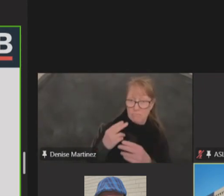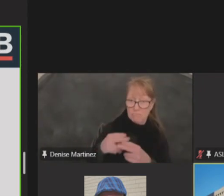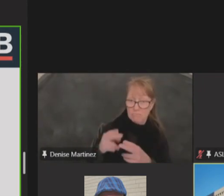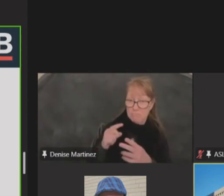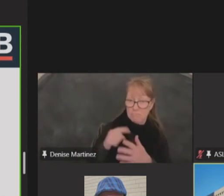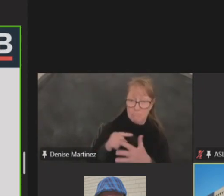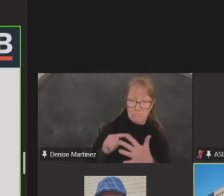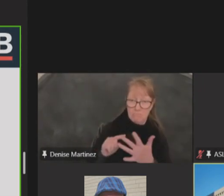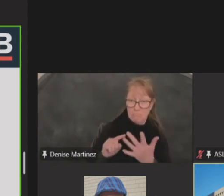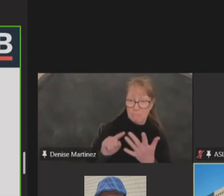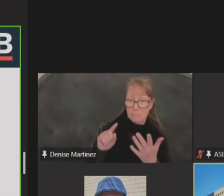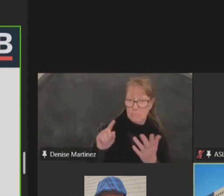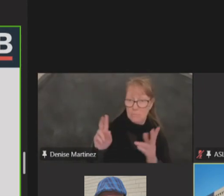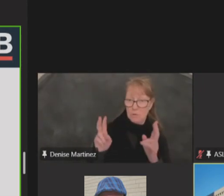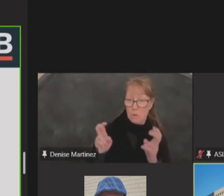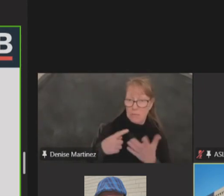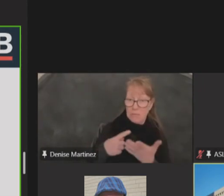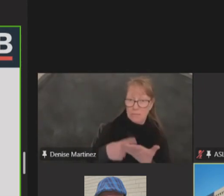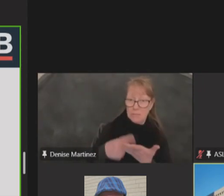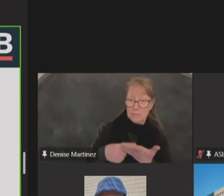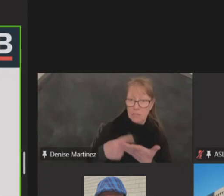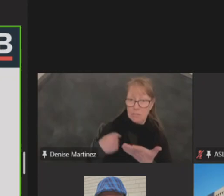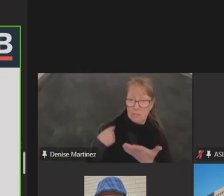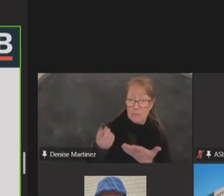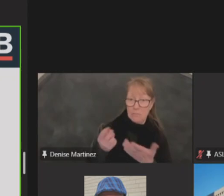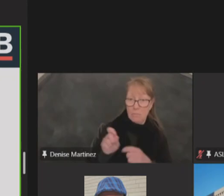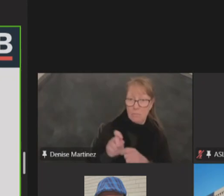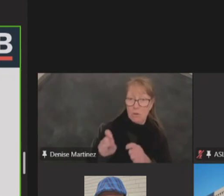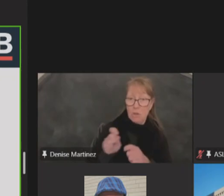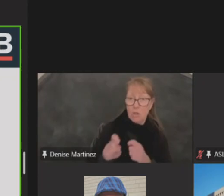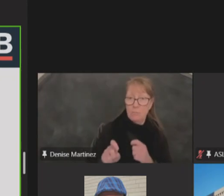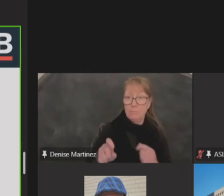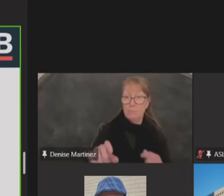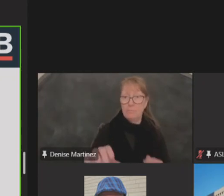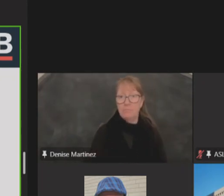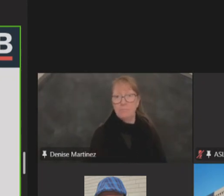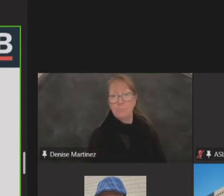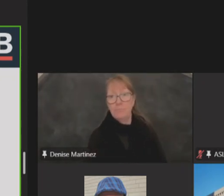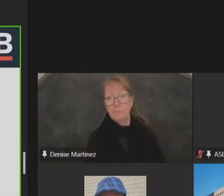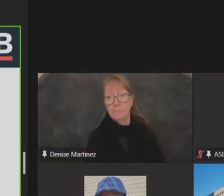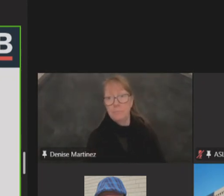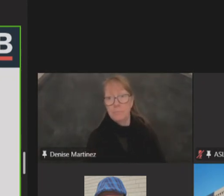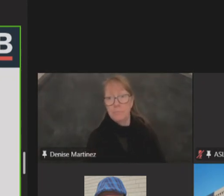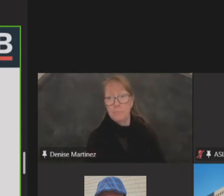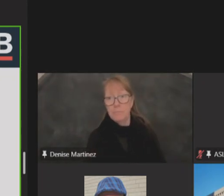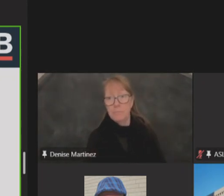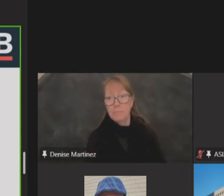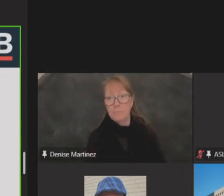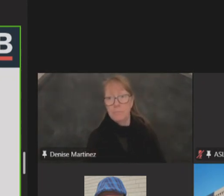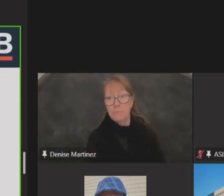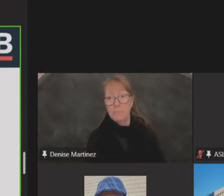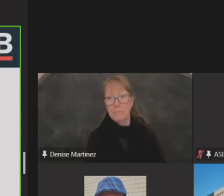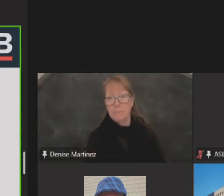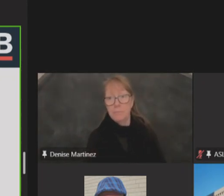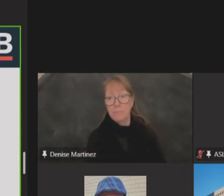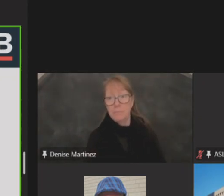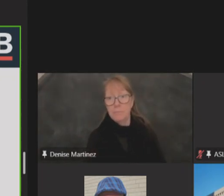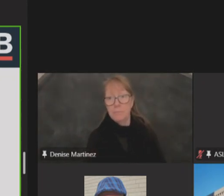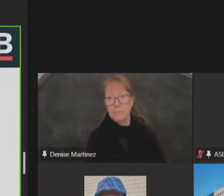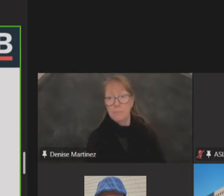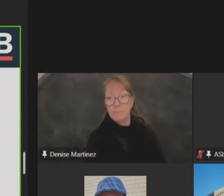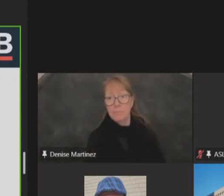on? Yeah. Can everyone hear me? I think you can hear me. Okay. So, like